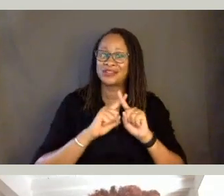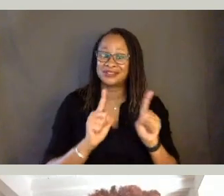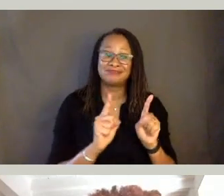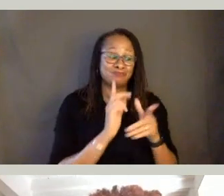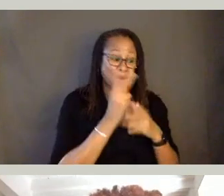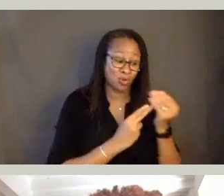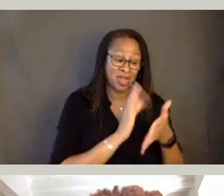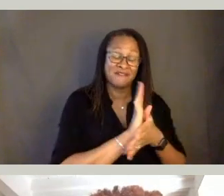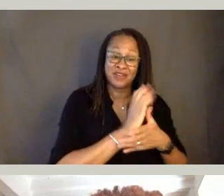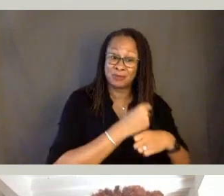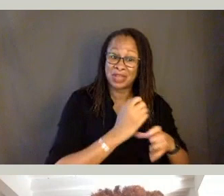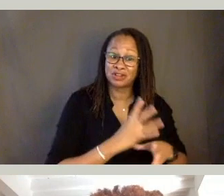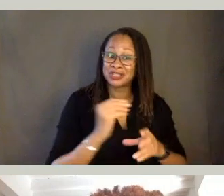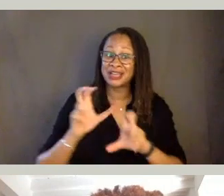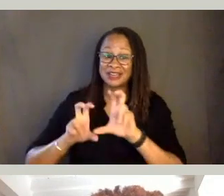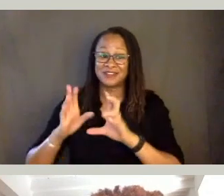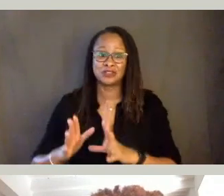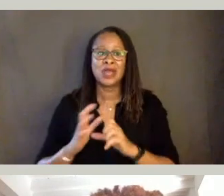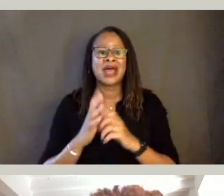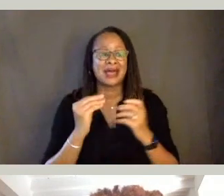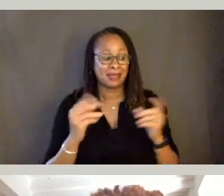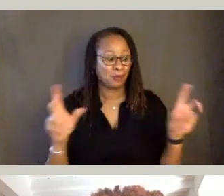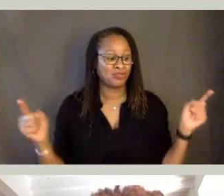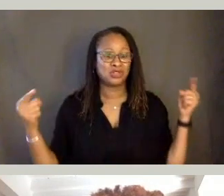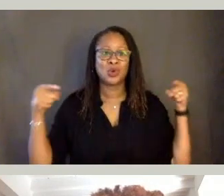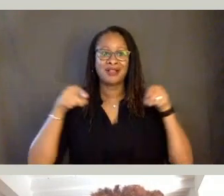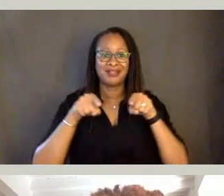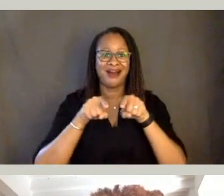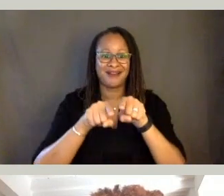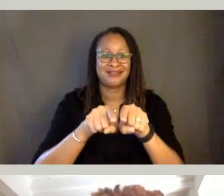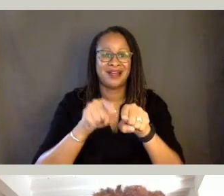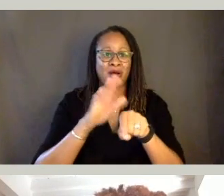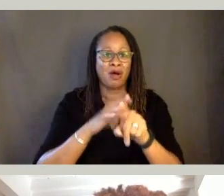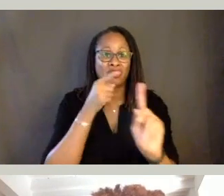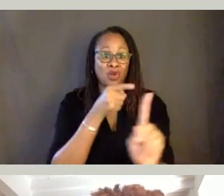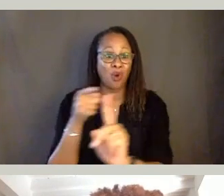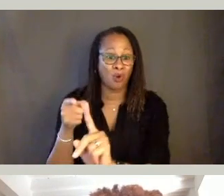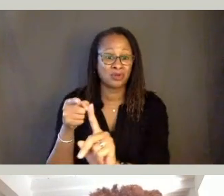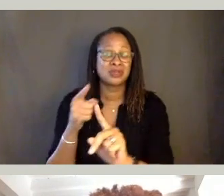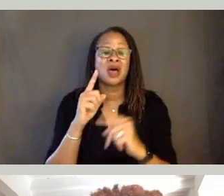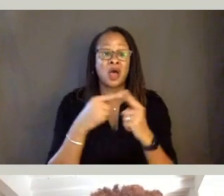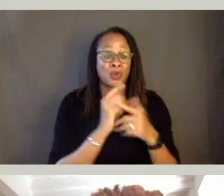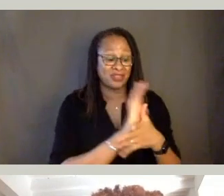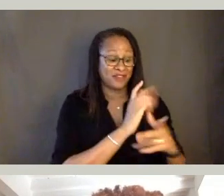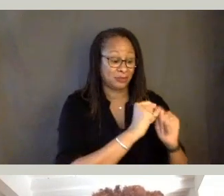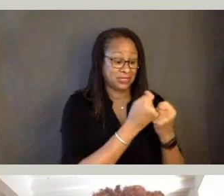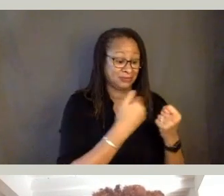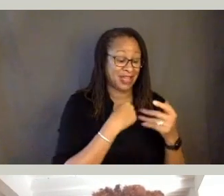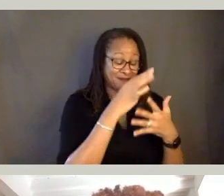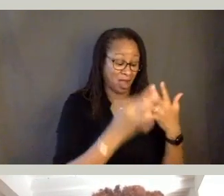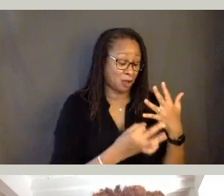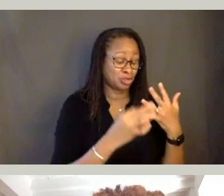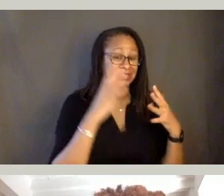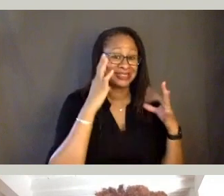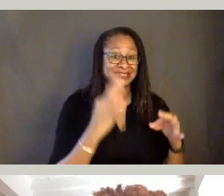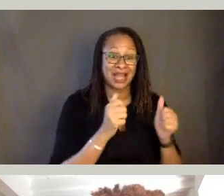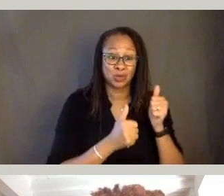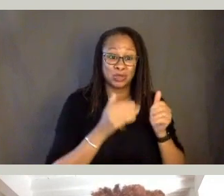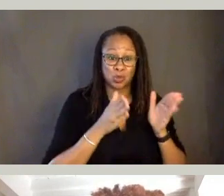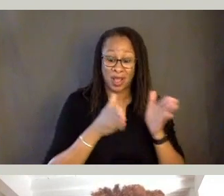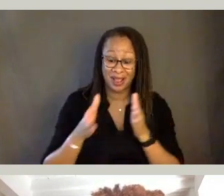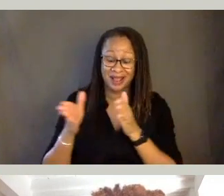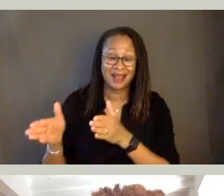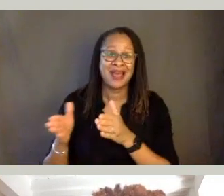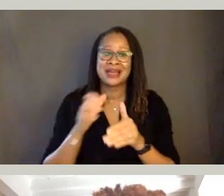investors, is to align on those goals, to ensure that when the film teams have that option to decide what route to go, it's not